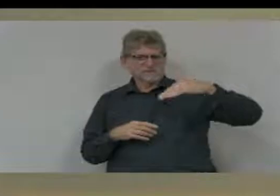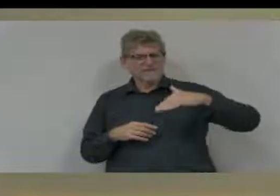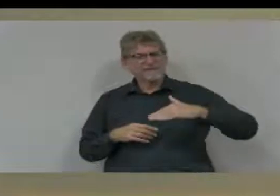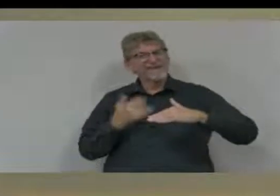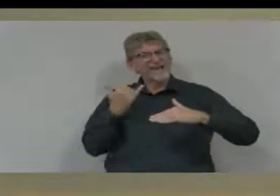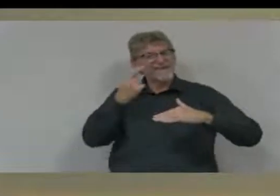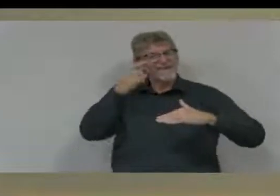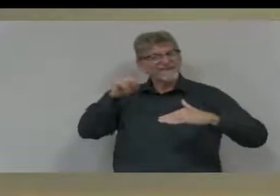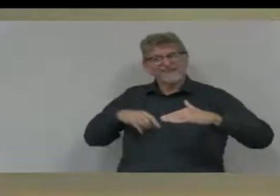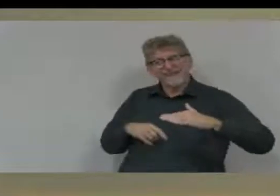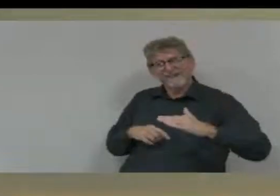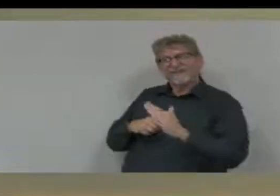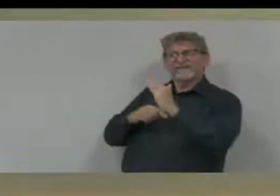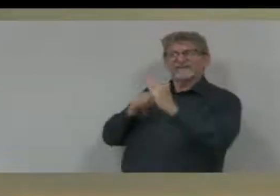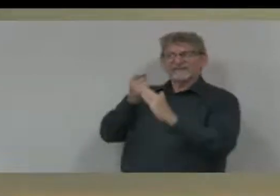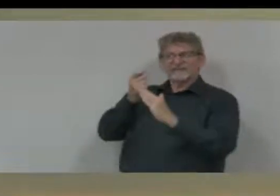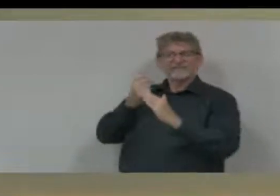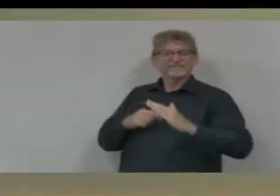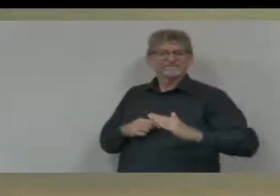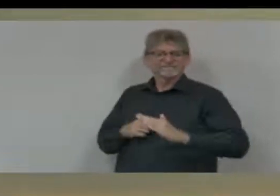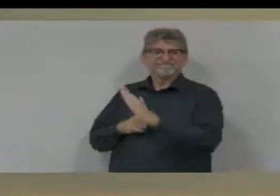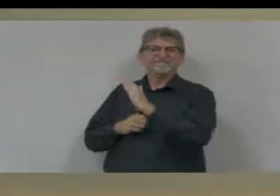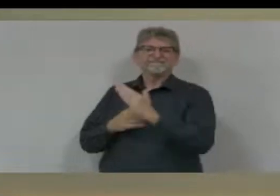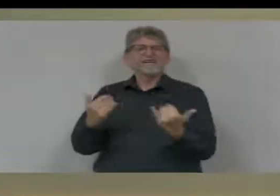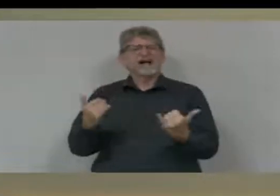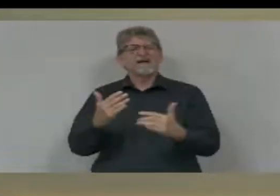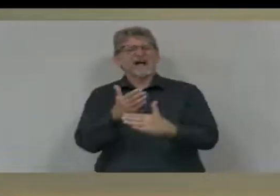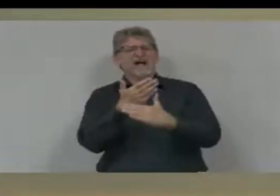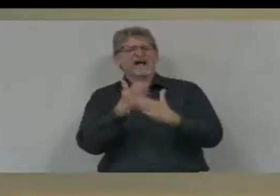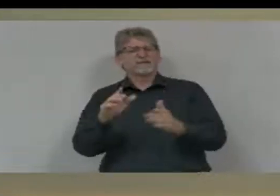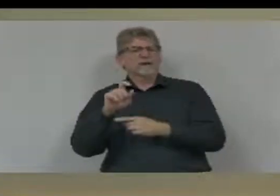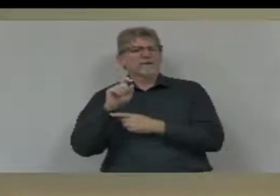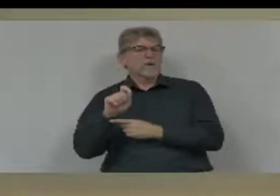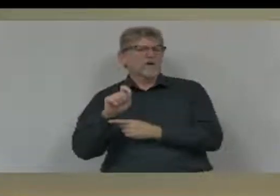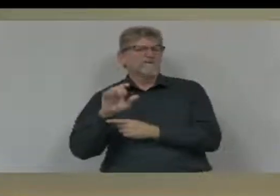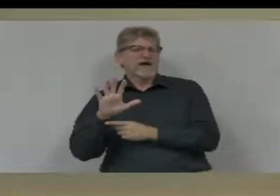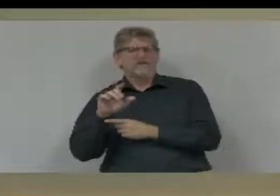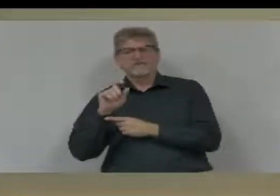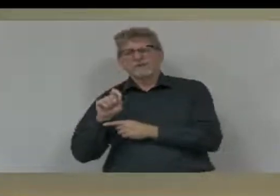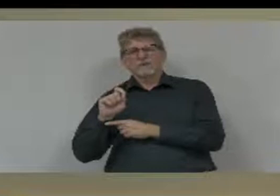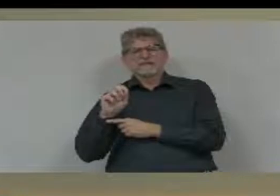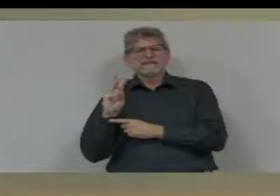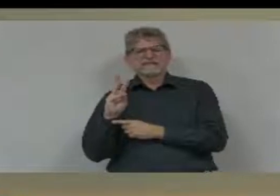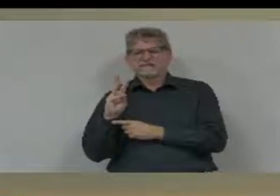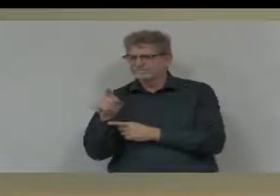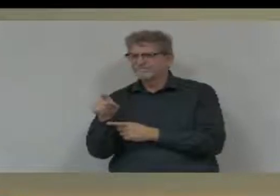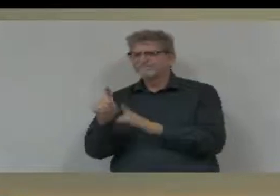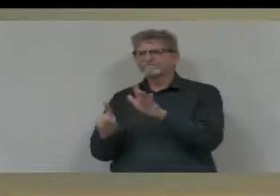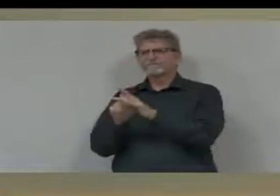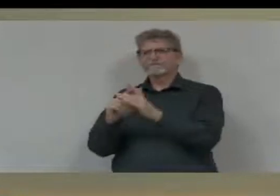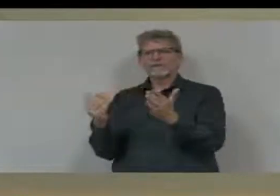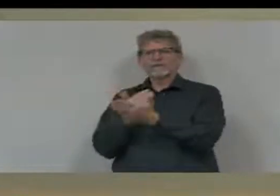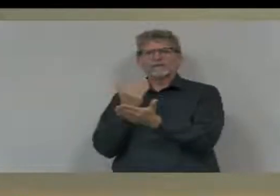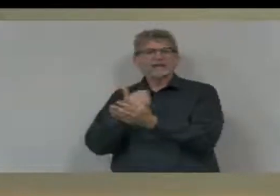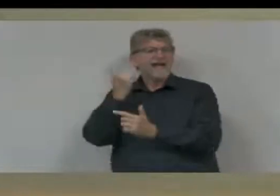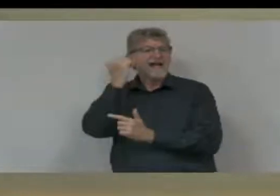the last week to an average of 45.6 new cases per day.